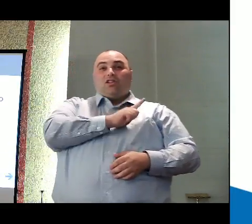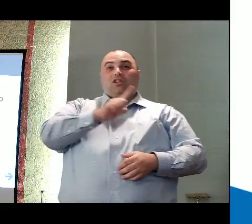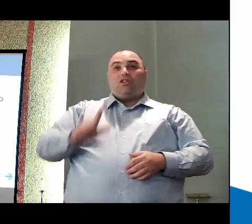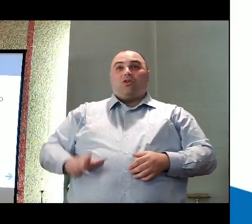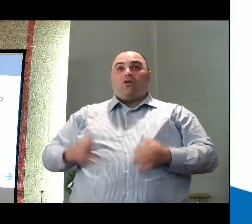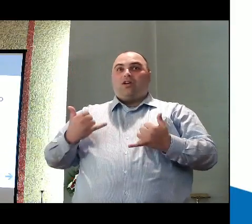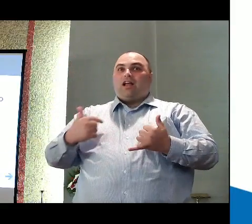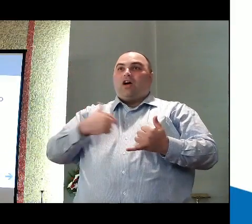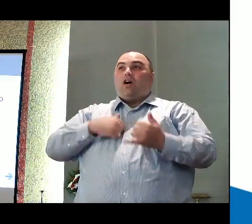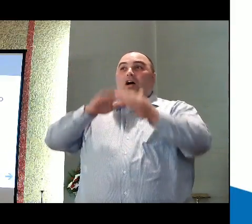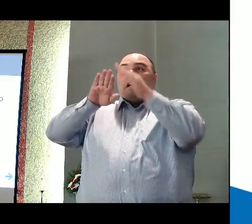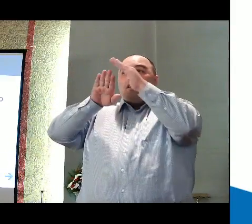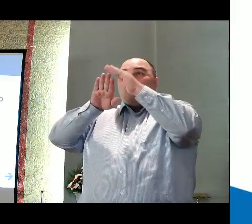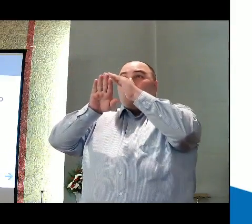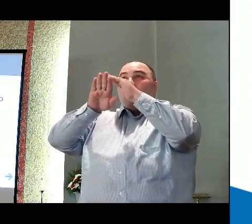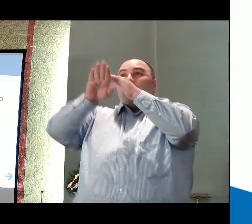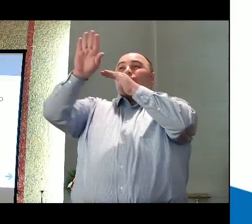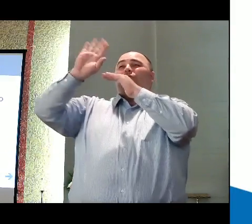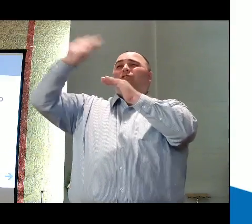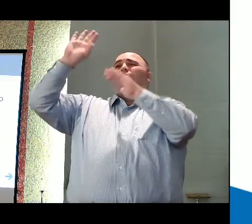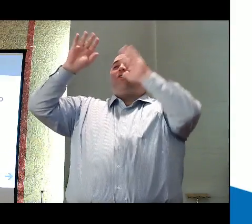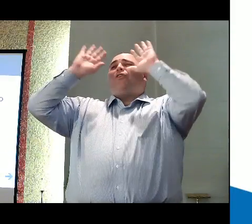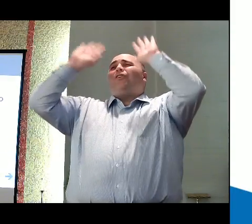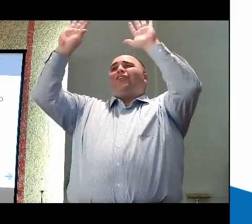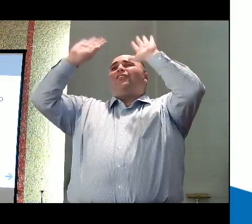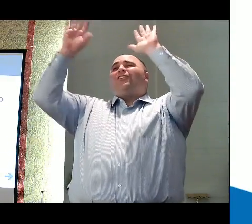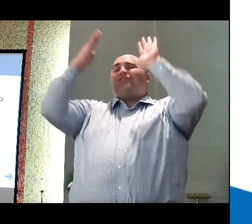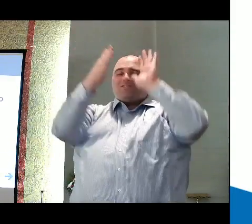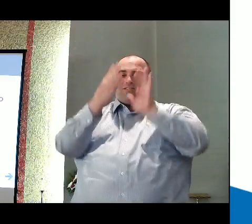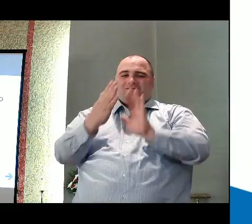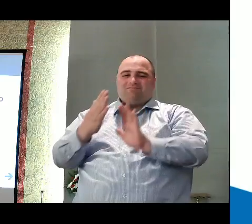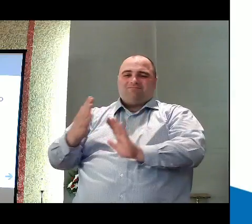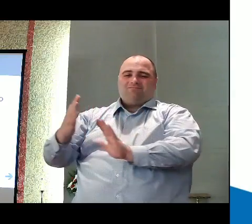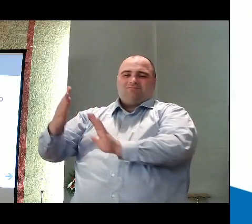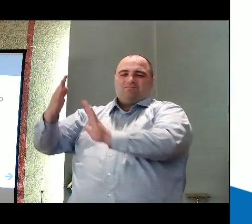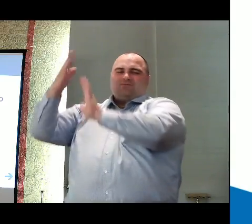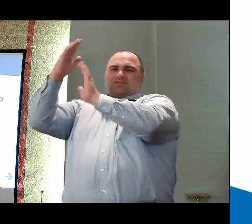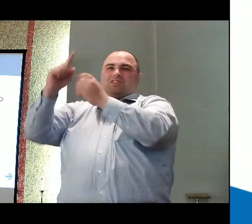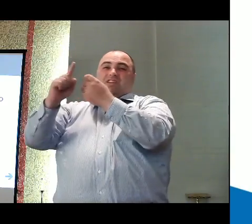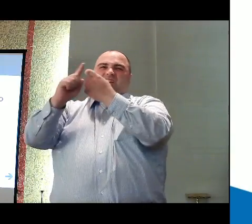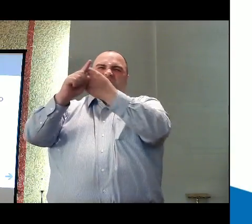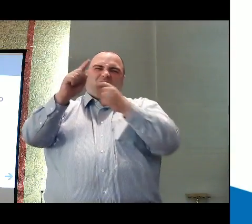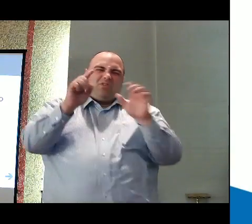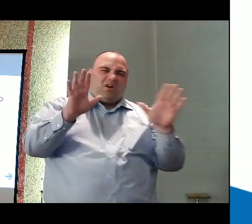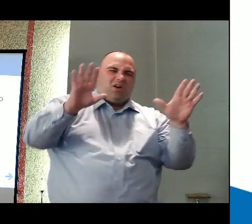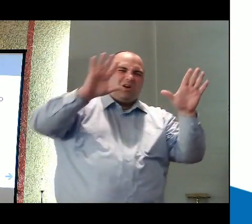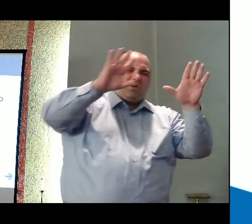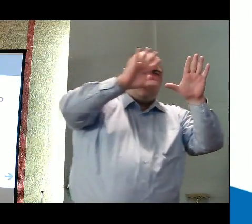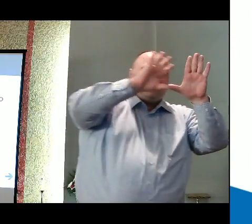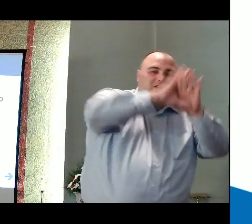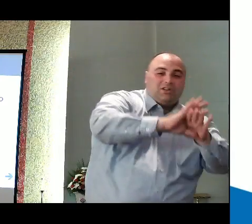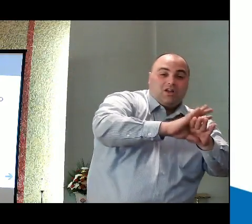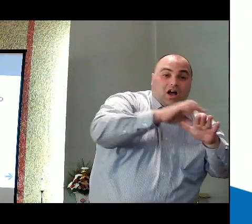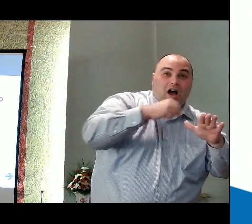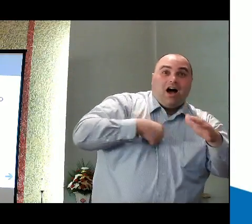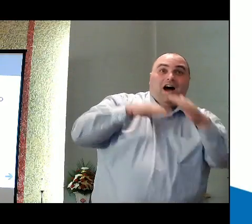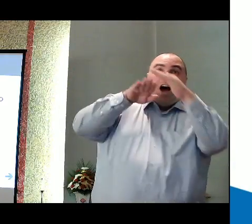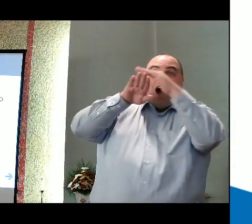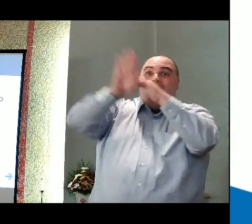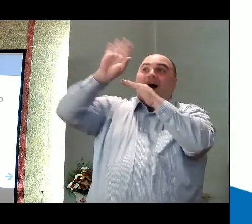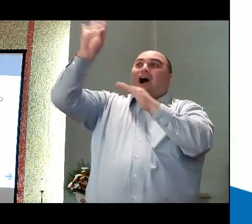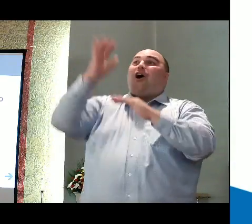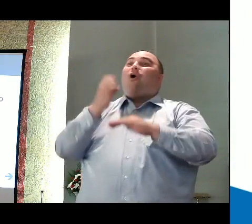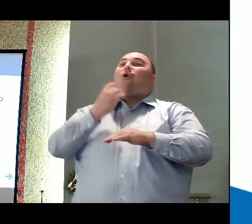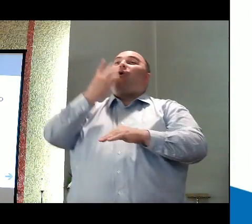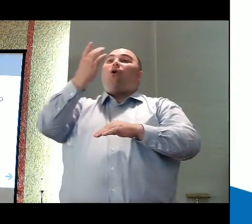light. Lord, I come to your awesome presence, from the